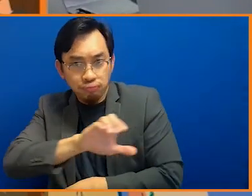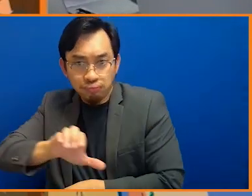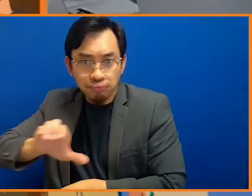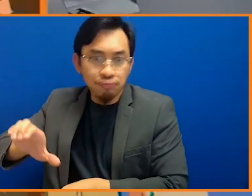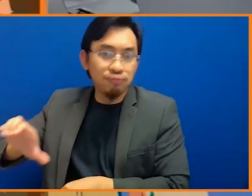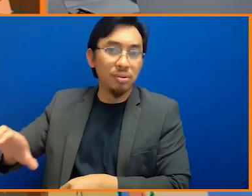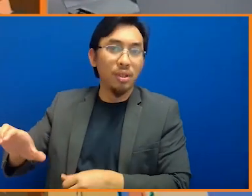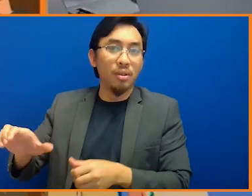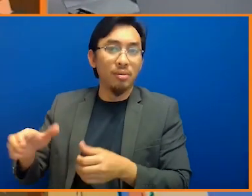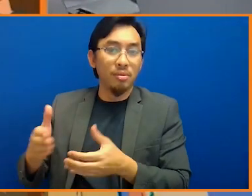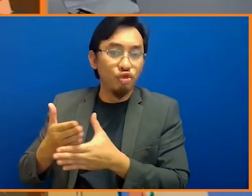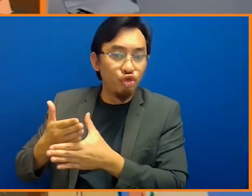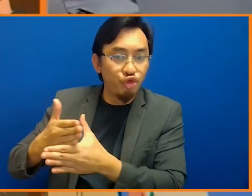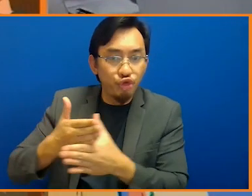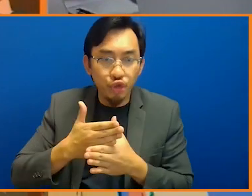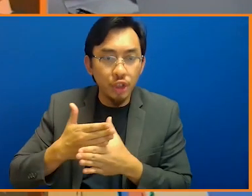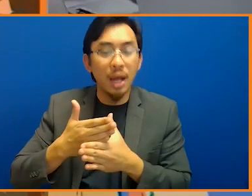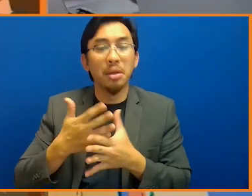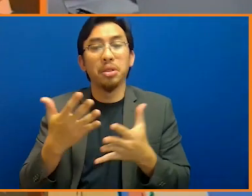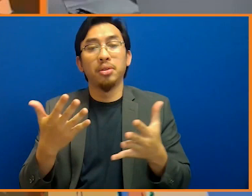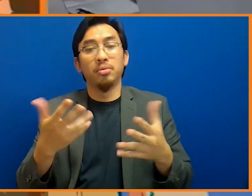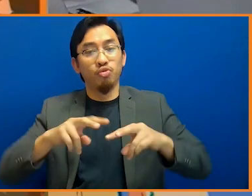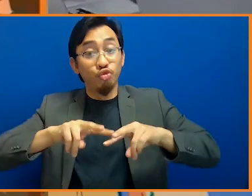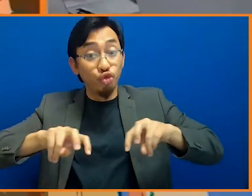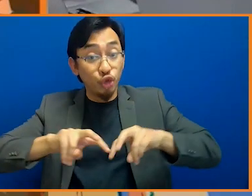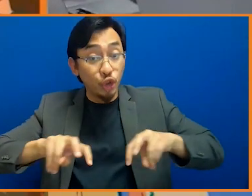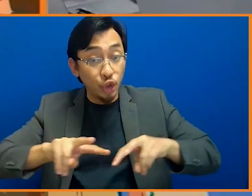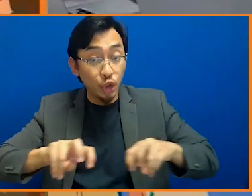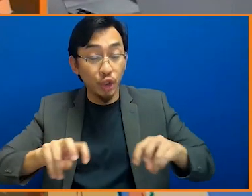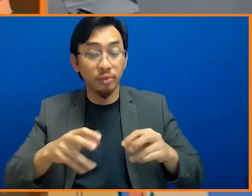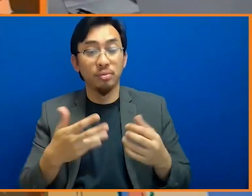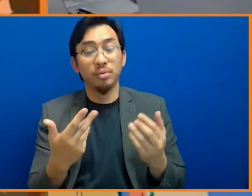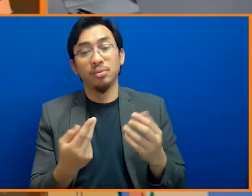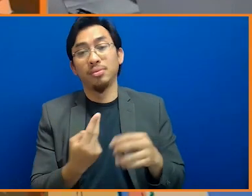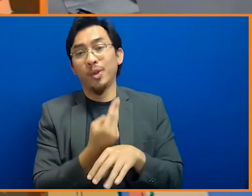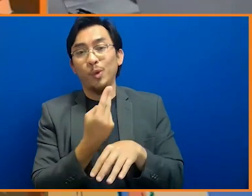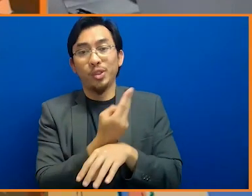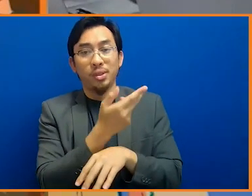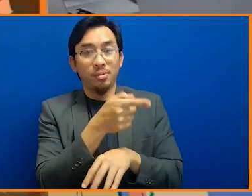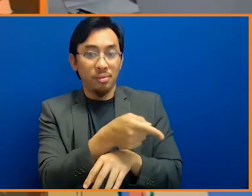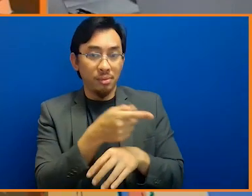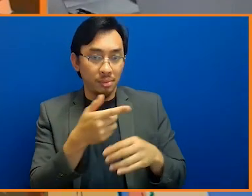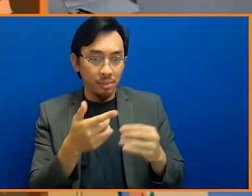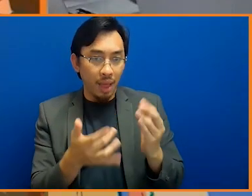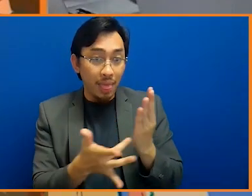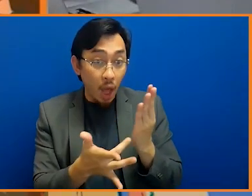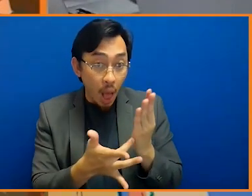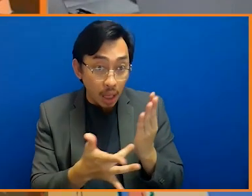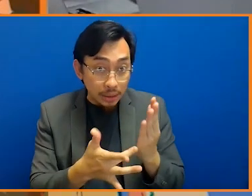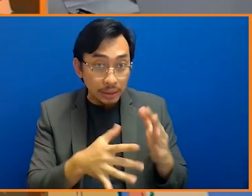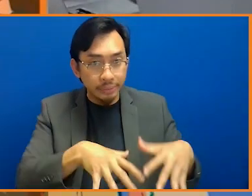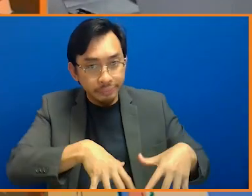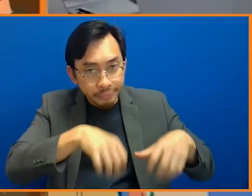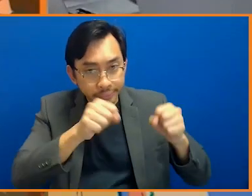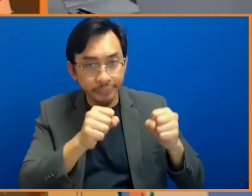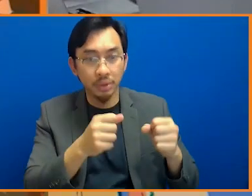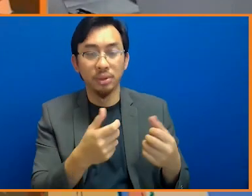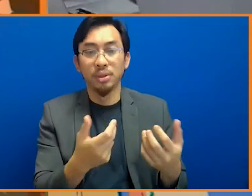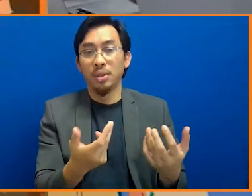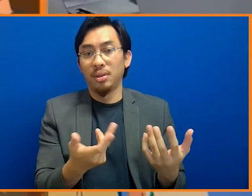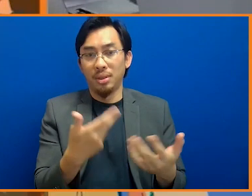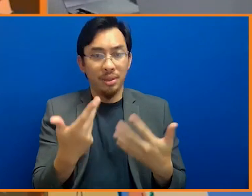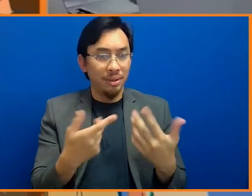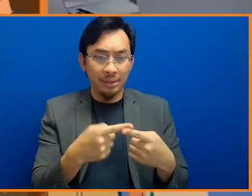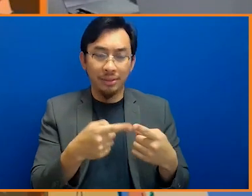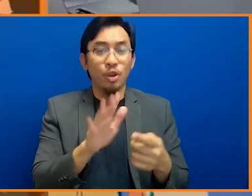expand your capacity to do research or to use technology in order to increase the awareness